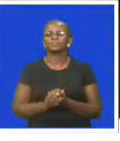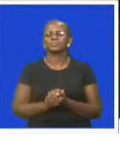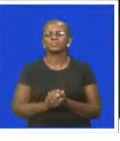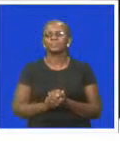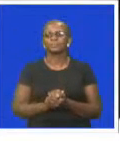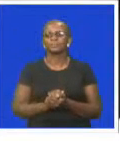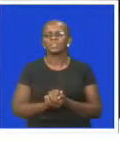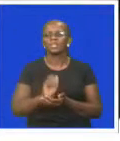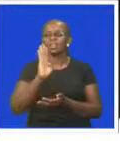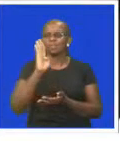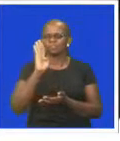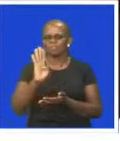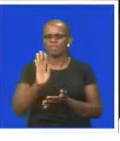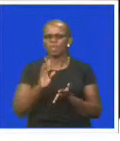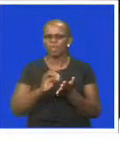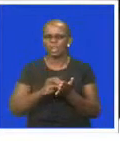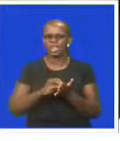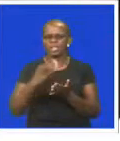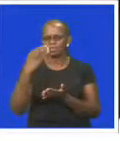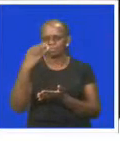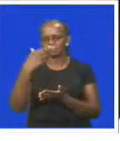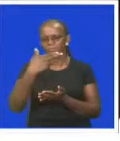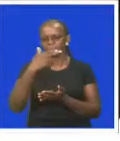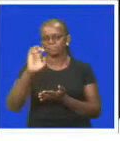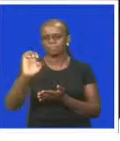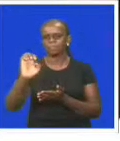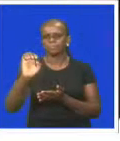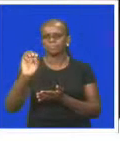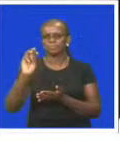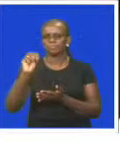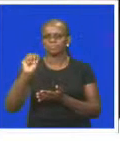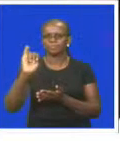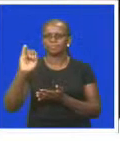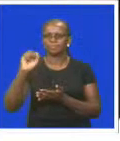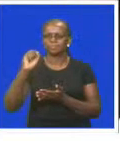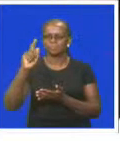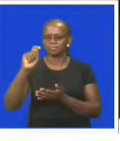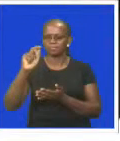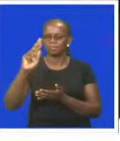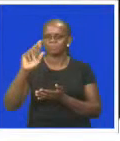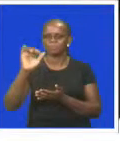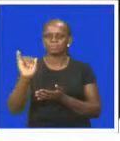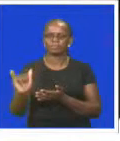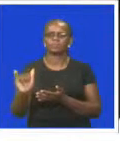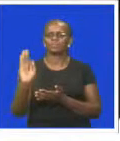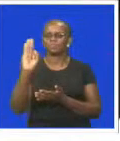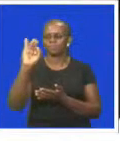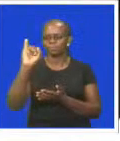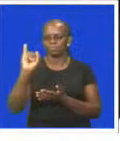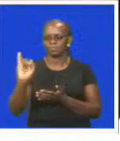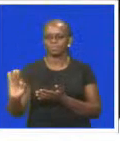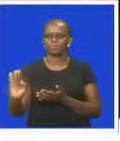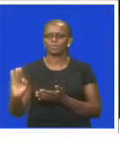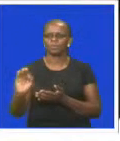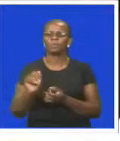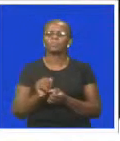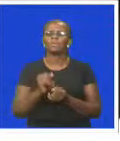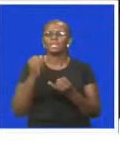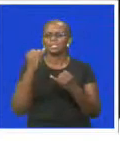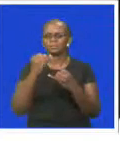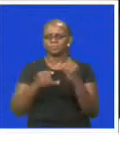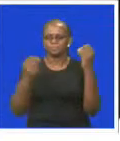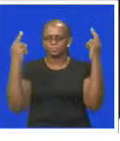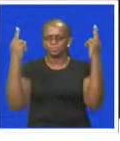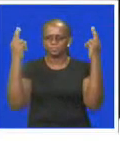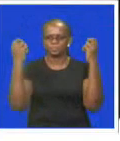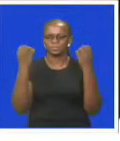p.m. until 4:30 p.m., we have Chemistry for the Form 4s. And closing off the day is Mathematics for the Form 4s from 4:30 p.m.